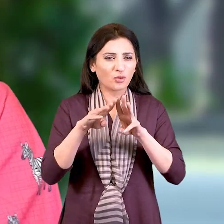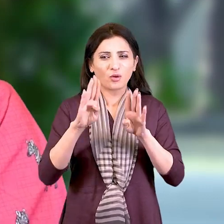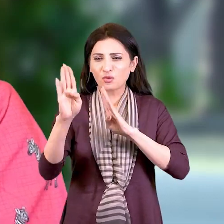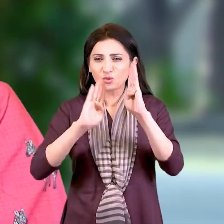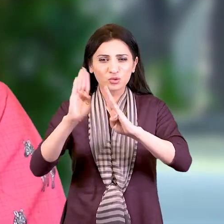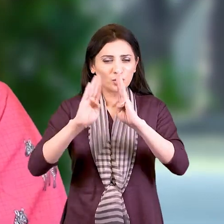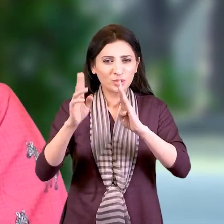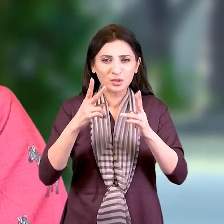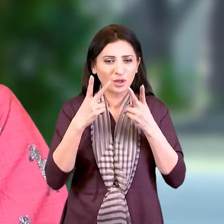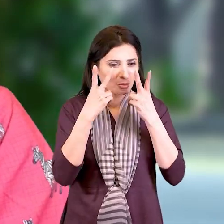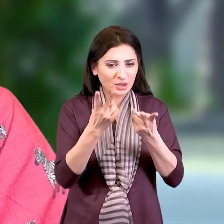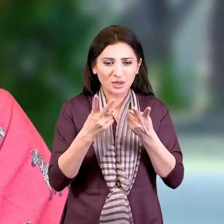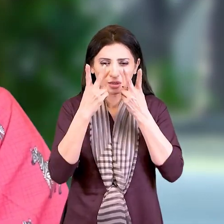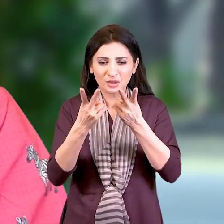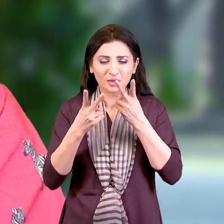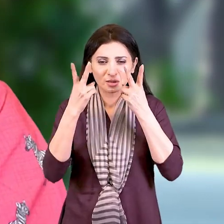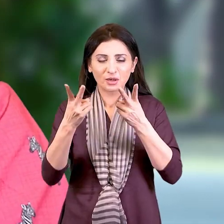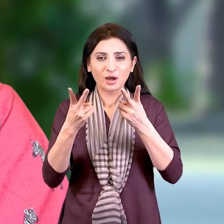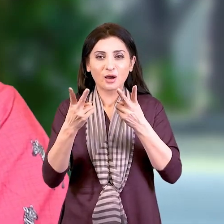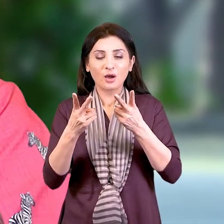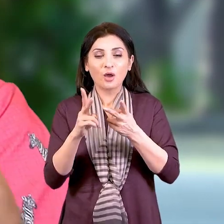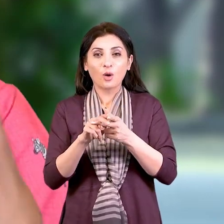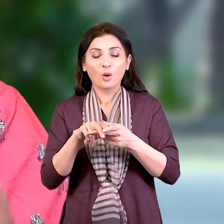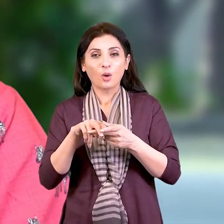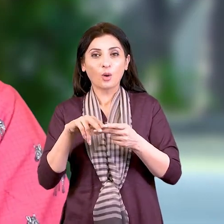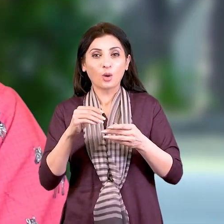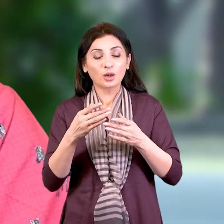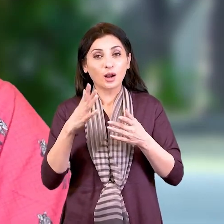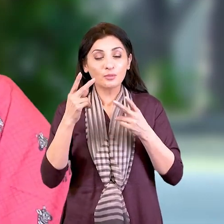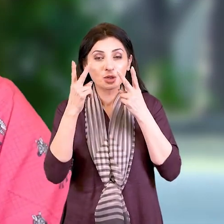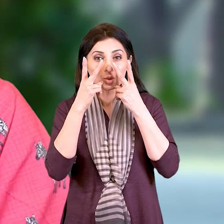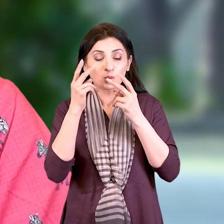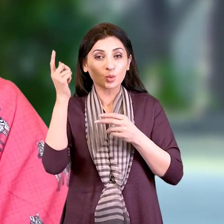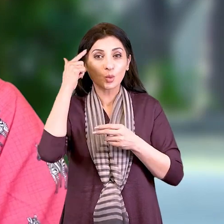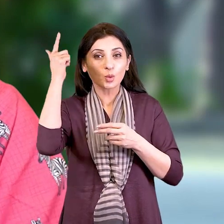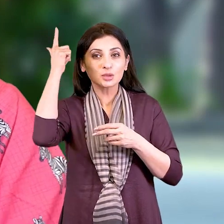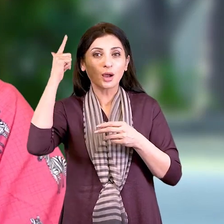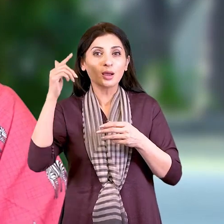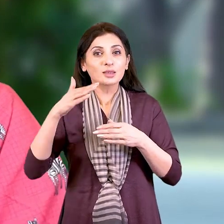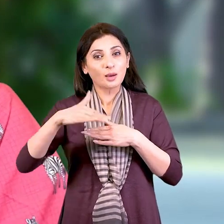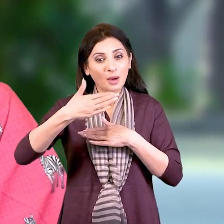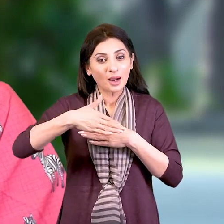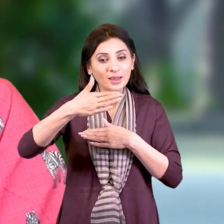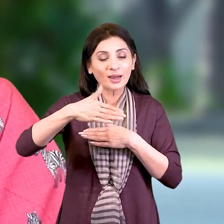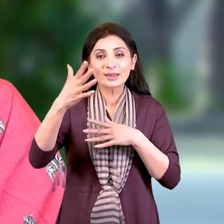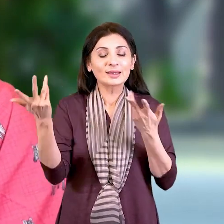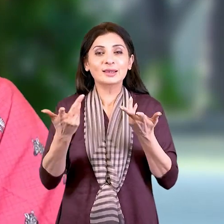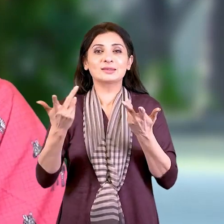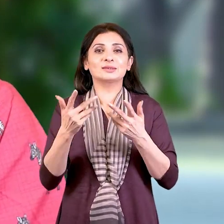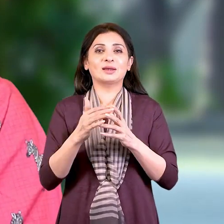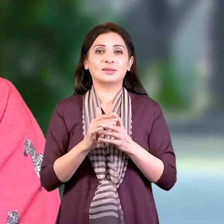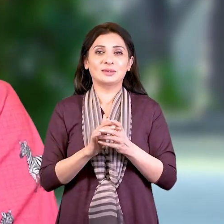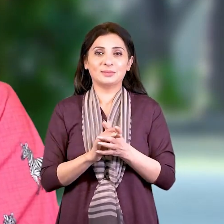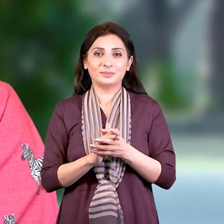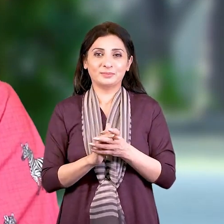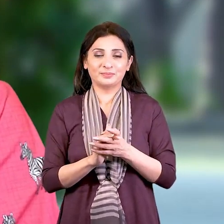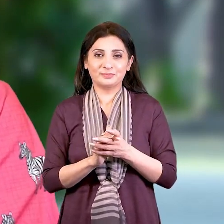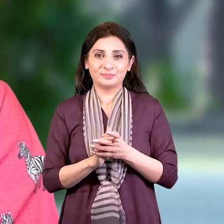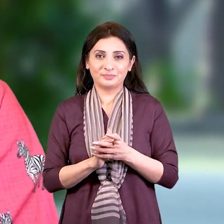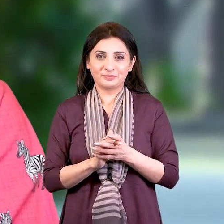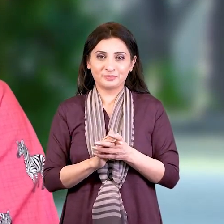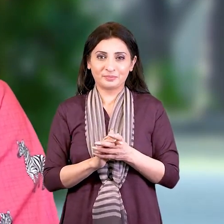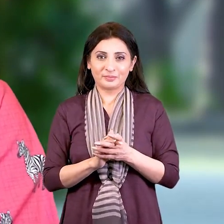and we went ahead and drew what we would like this whole concept to look like.